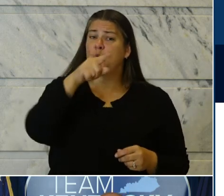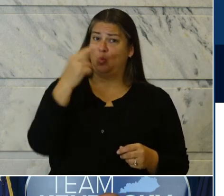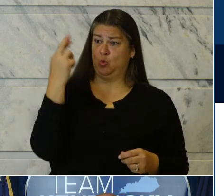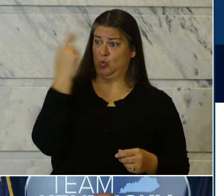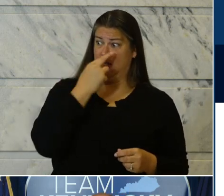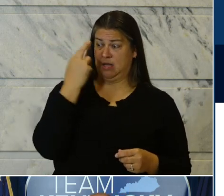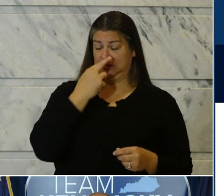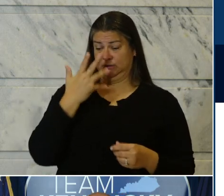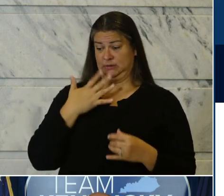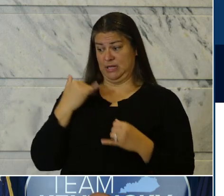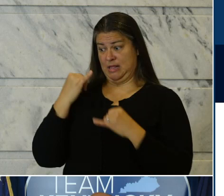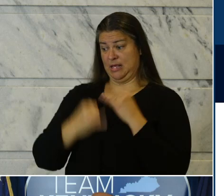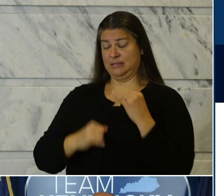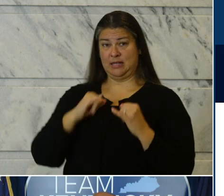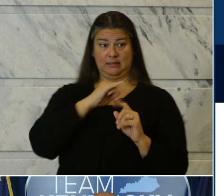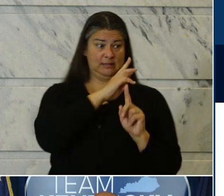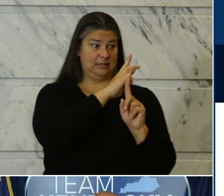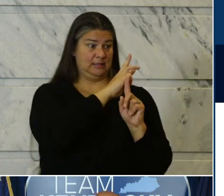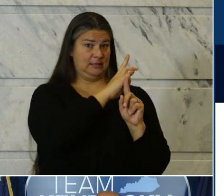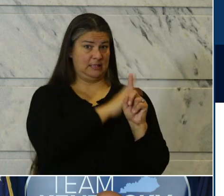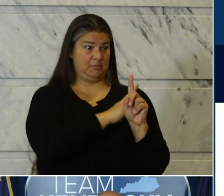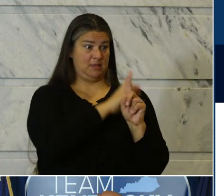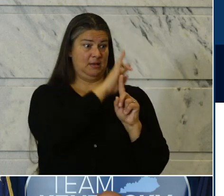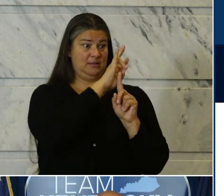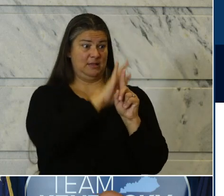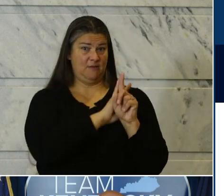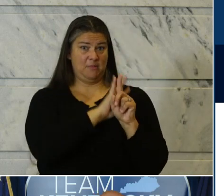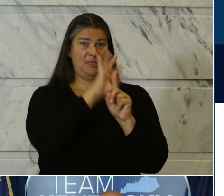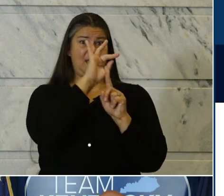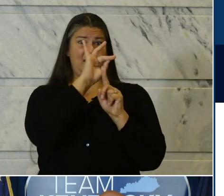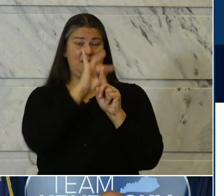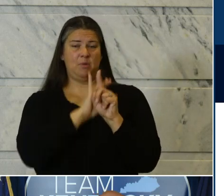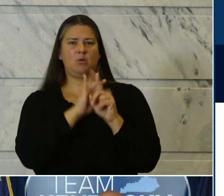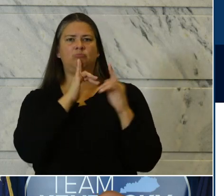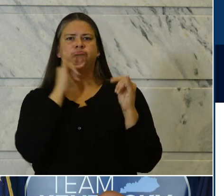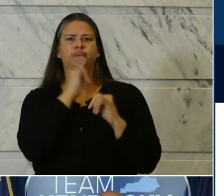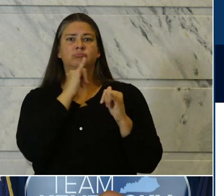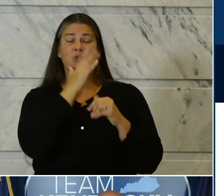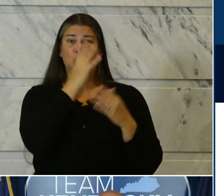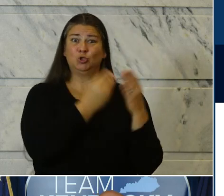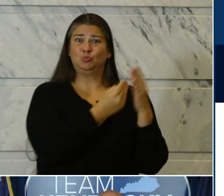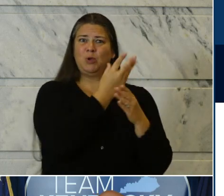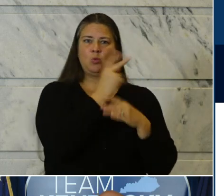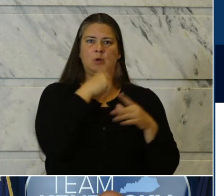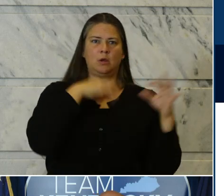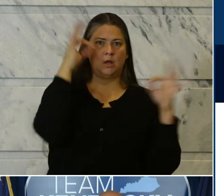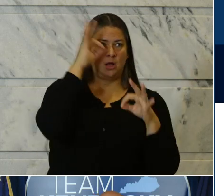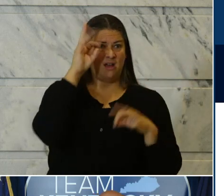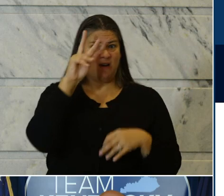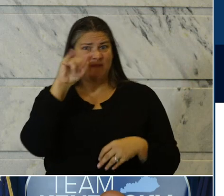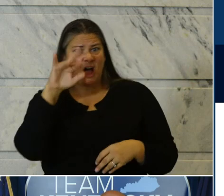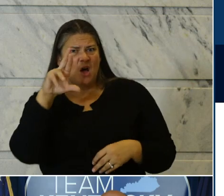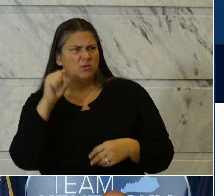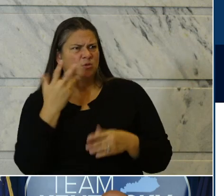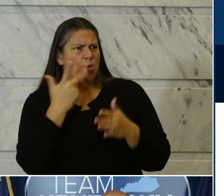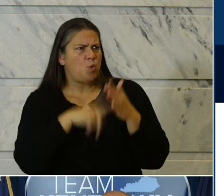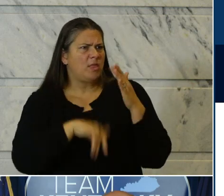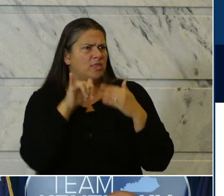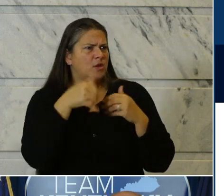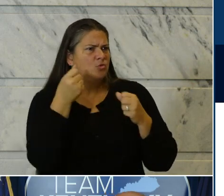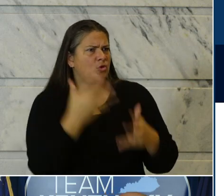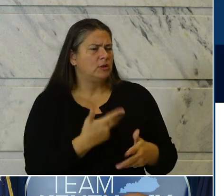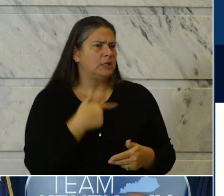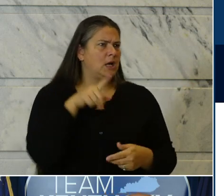have gone through a period in the spring where there was so much we didn't know, and there was legitimate reason to be terrified at what could happen.